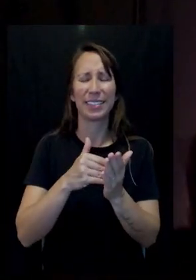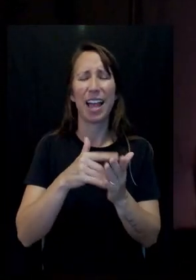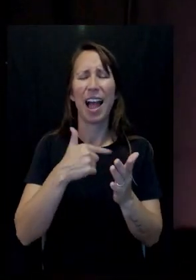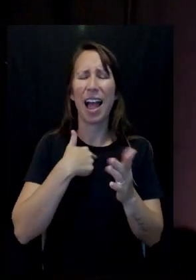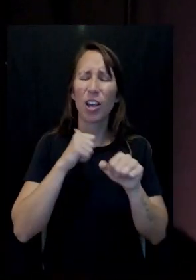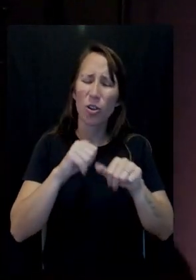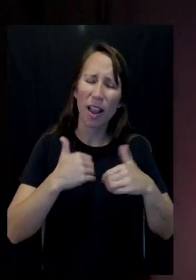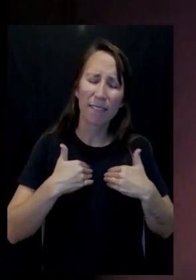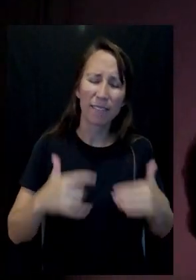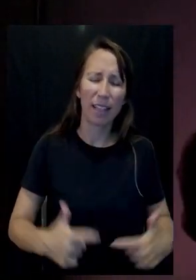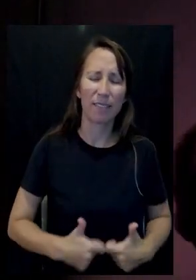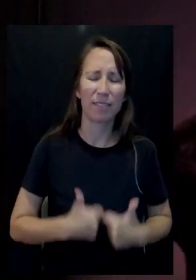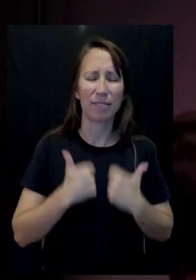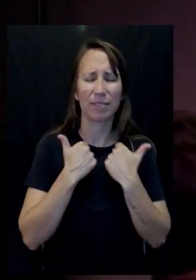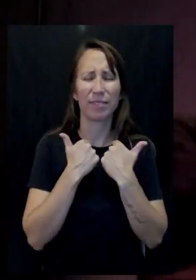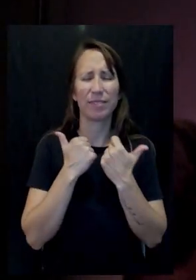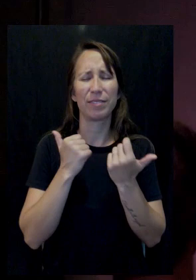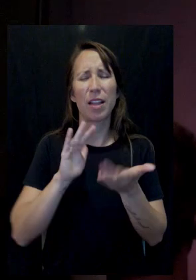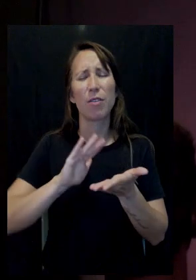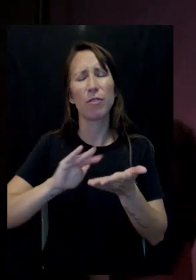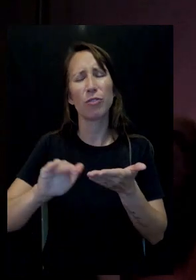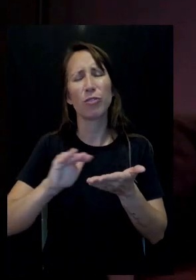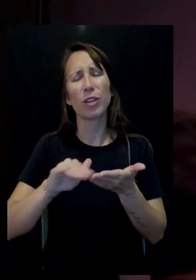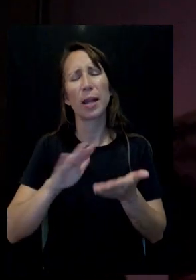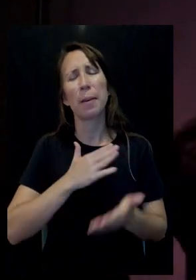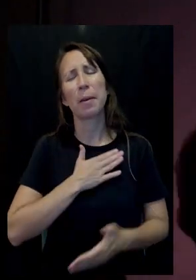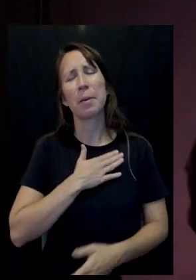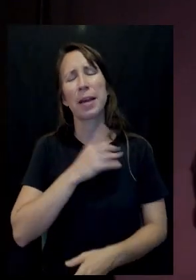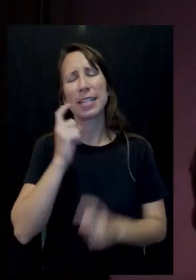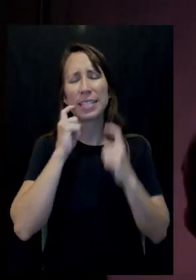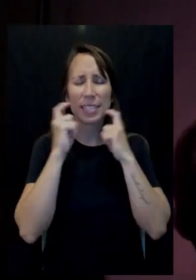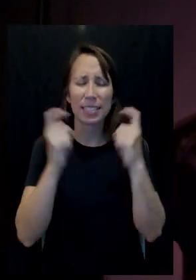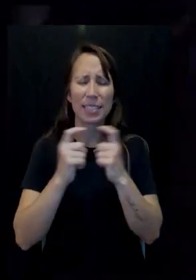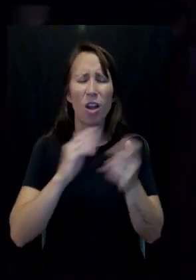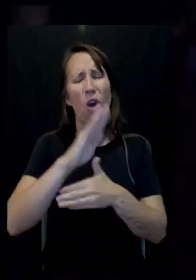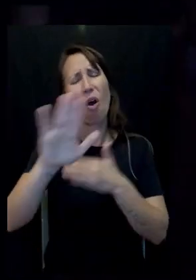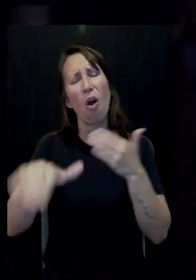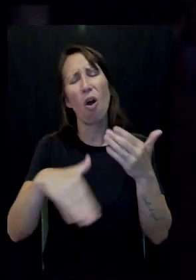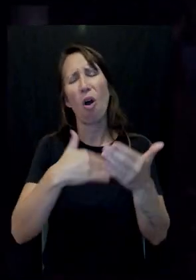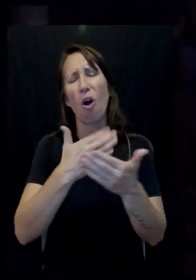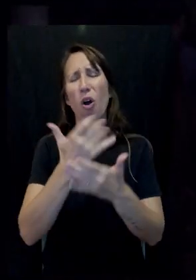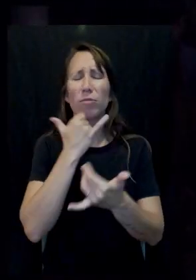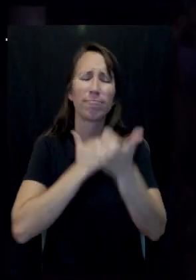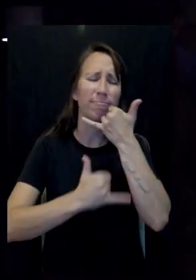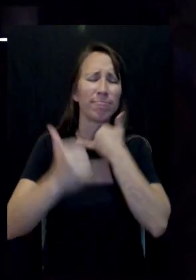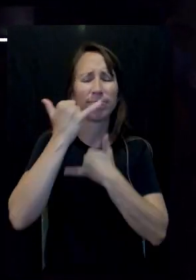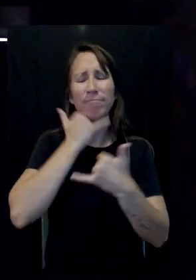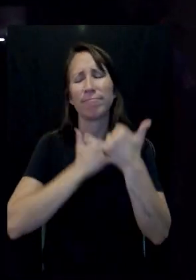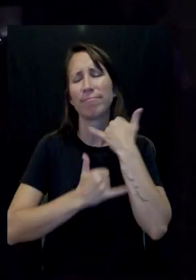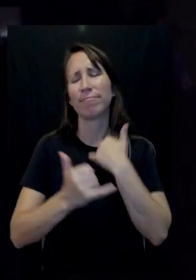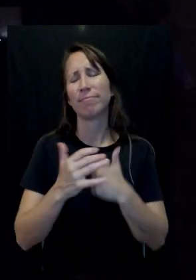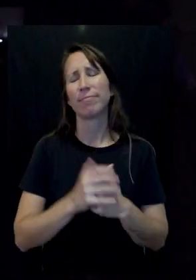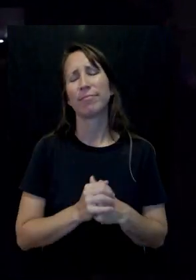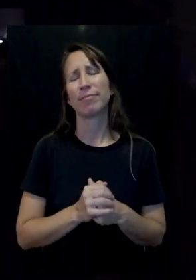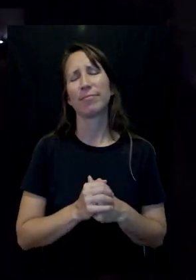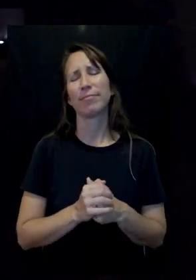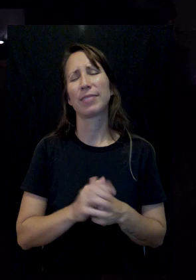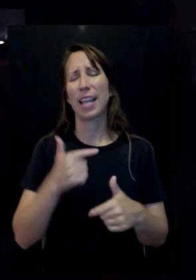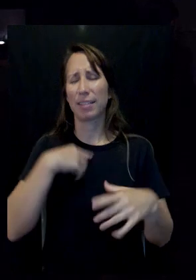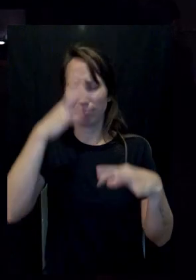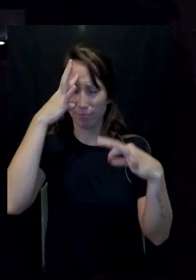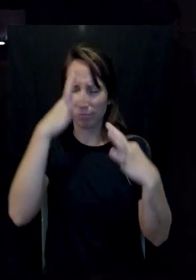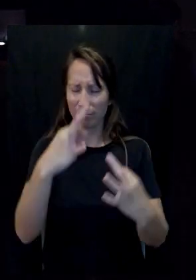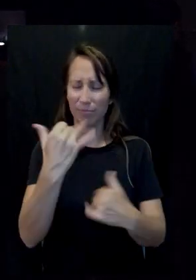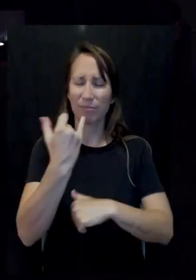life. Forgive me my sins. Of all the things I've done wrong, I make a choice